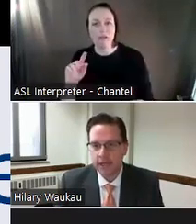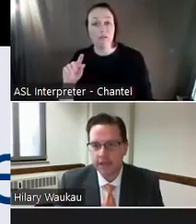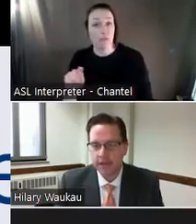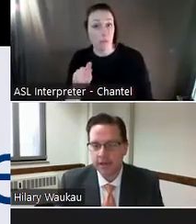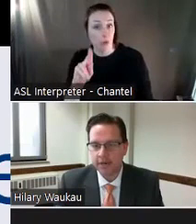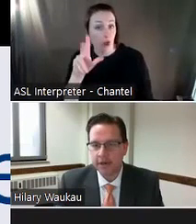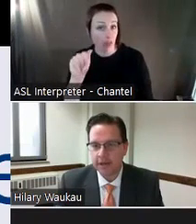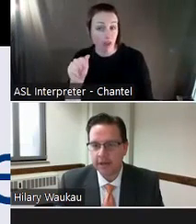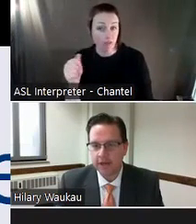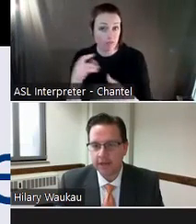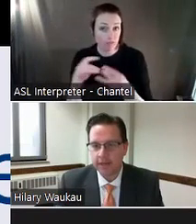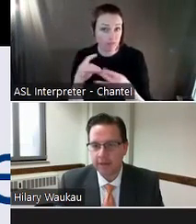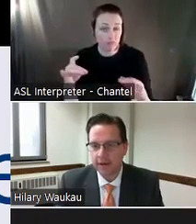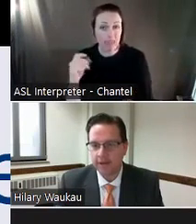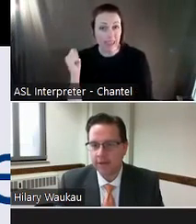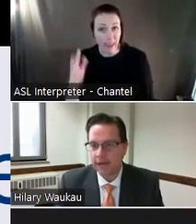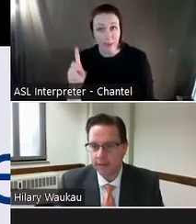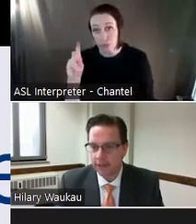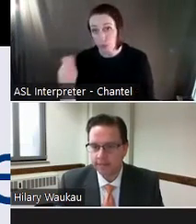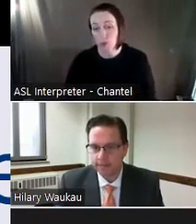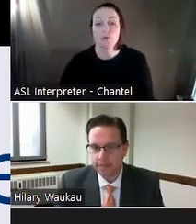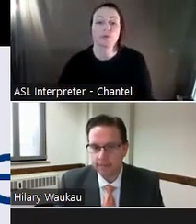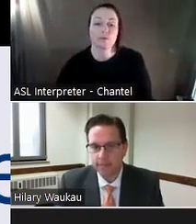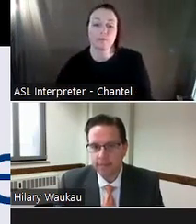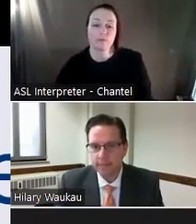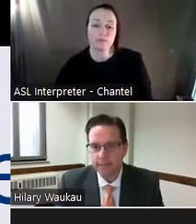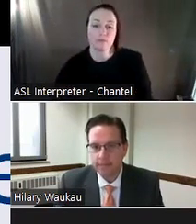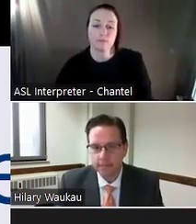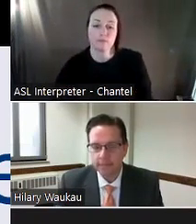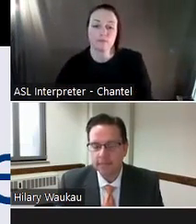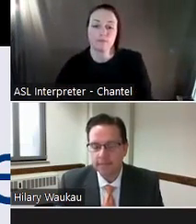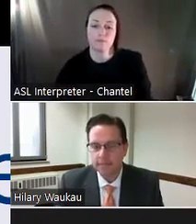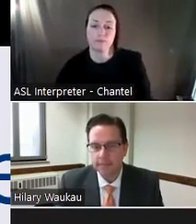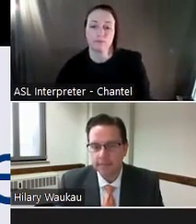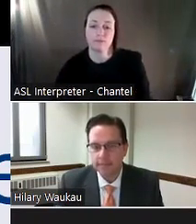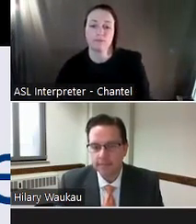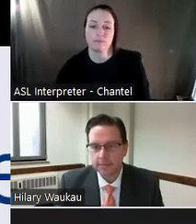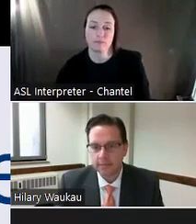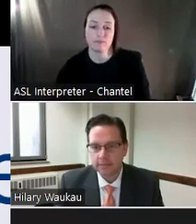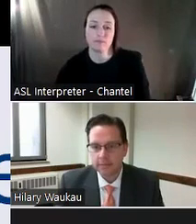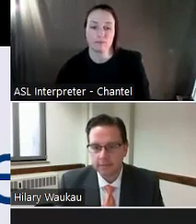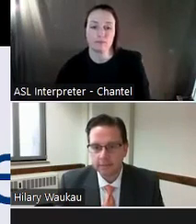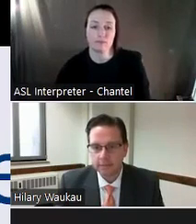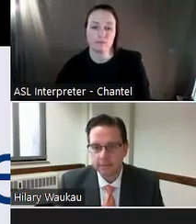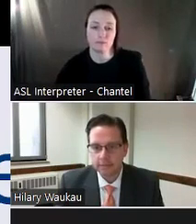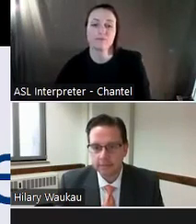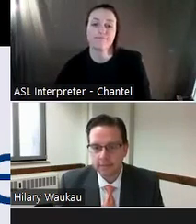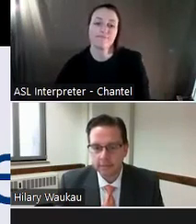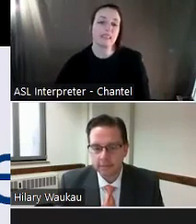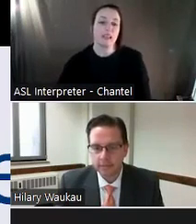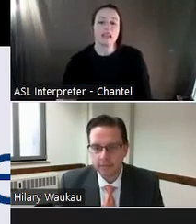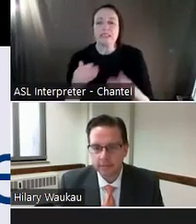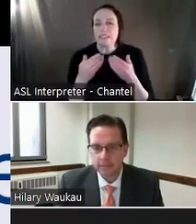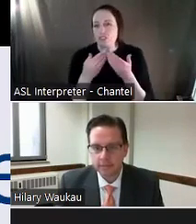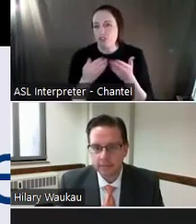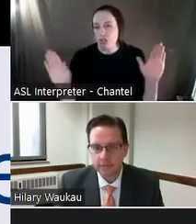any chance you have any thoughts on, does that mental health include gambling? Yeah, so far what we have seen is there are sort of general supports for suicide and